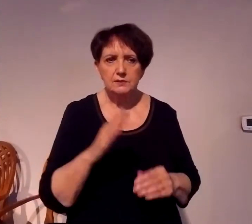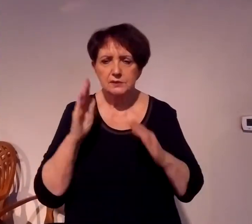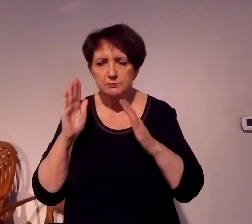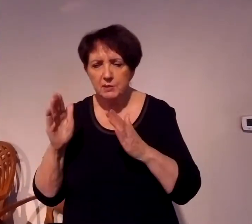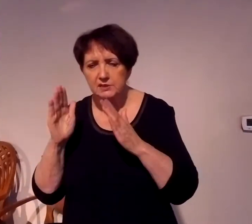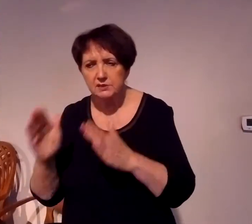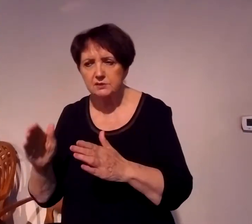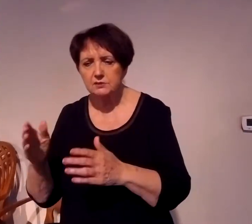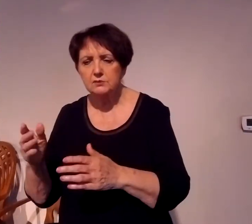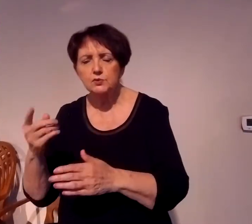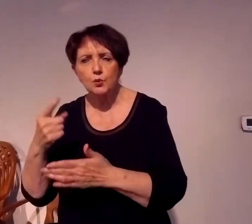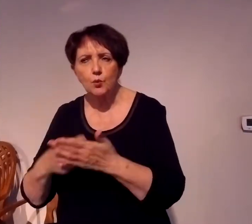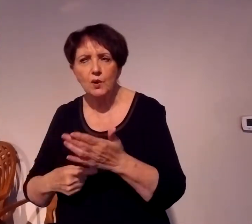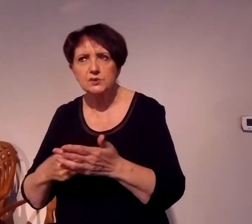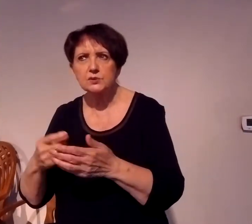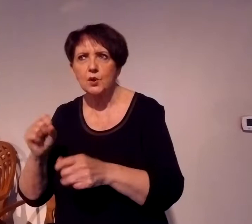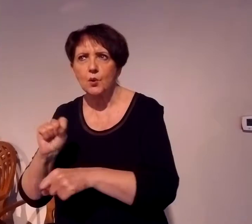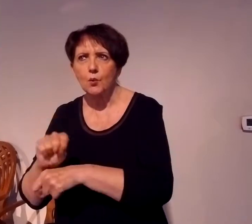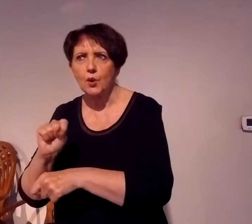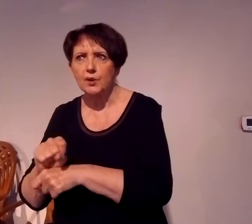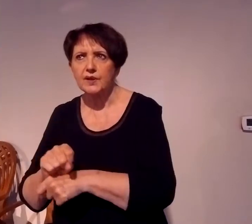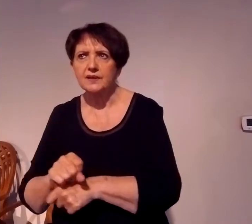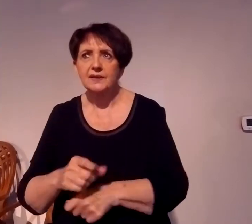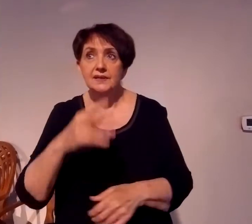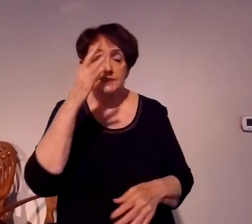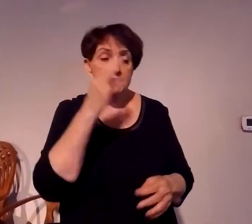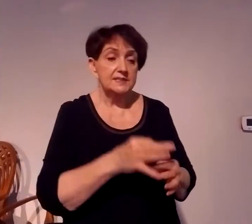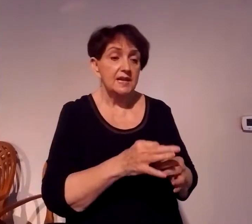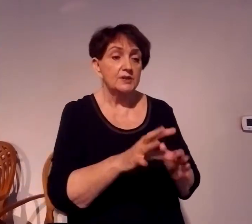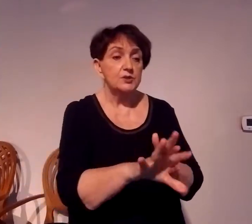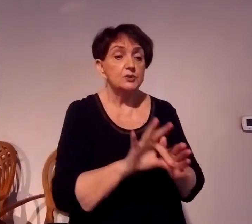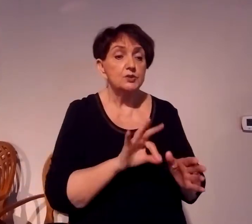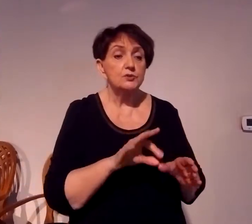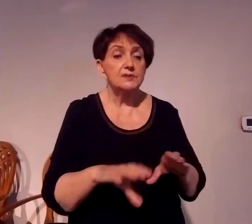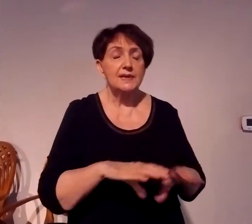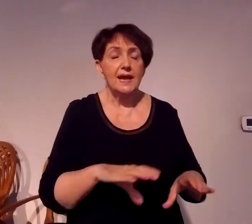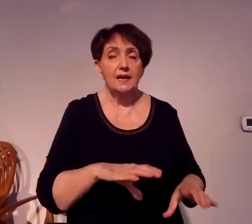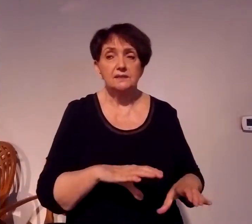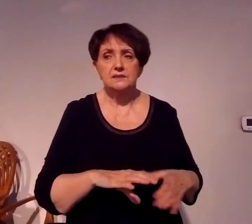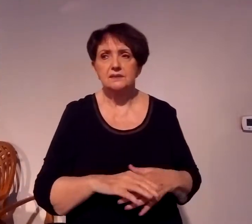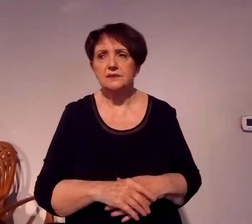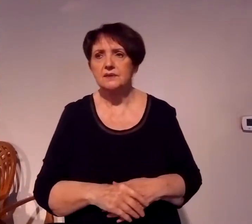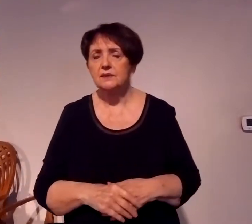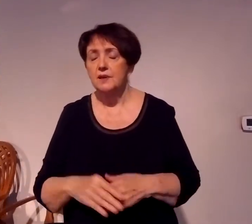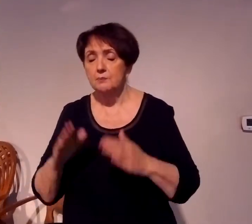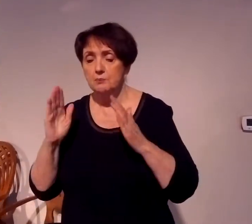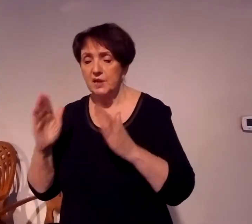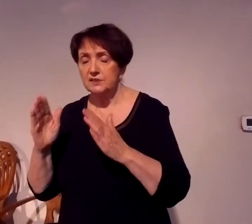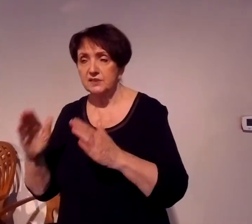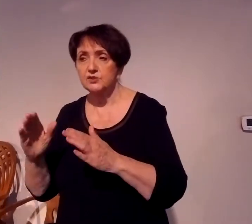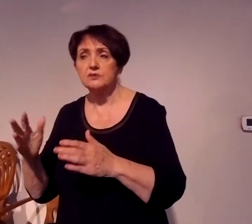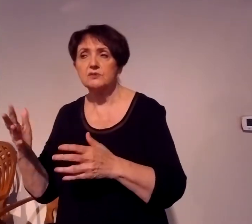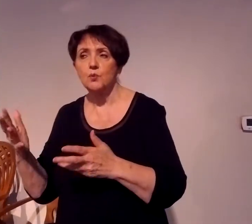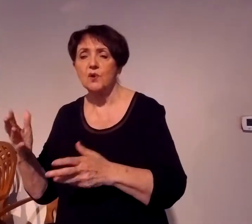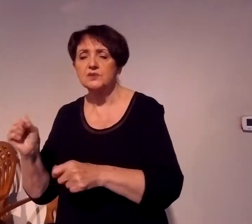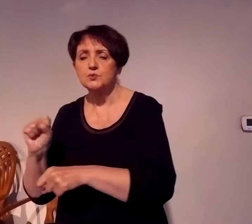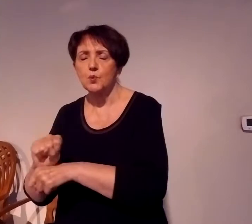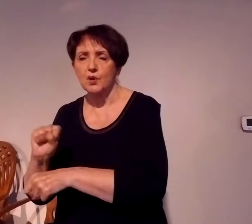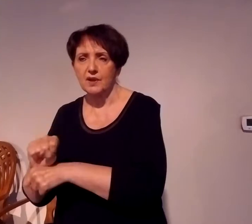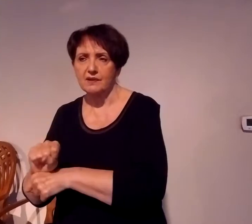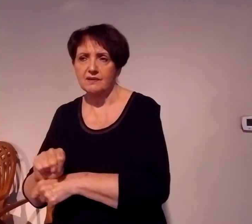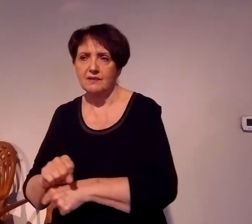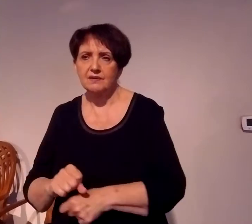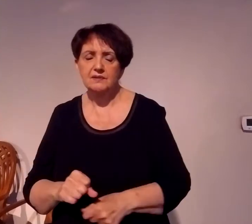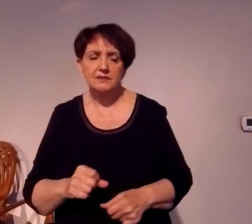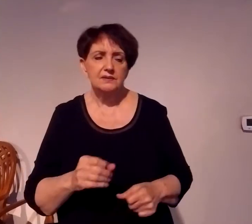to what is working. To decide, to choose, to act. To pay attention to what is working.